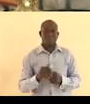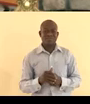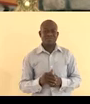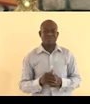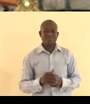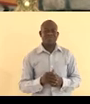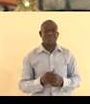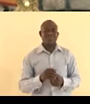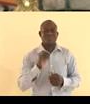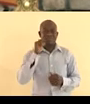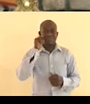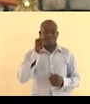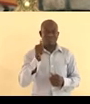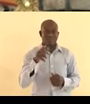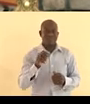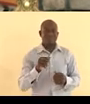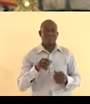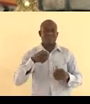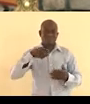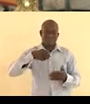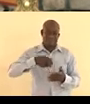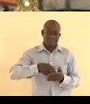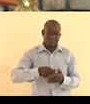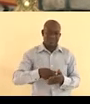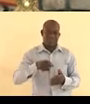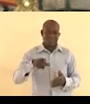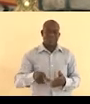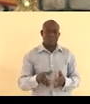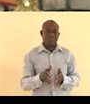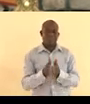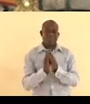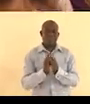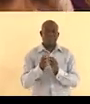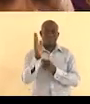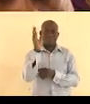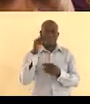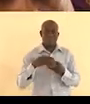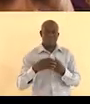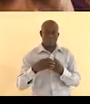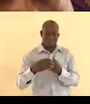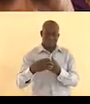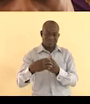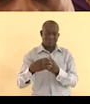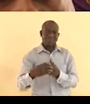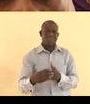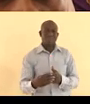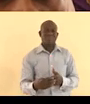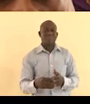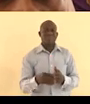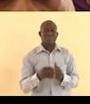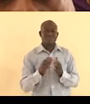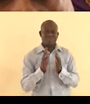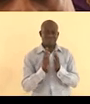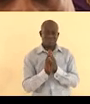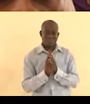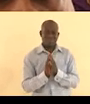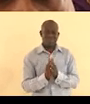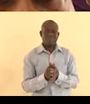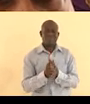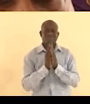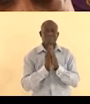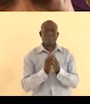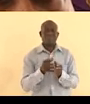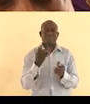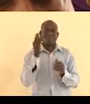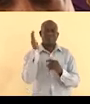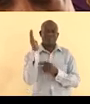On a daily basis, you wake up, you kneel down, you ask the Lord to guide you. You are going to bed, you will say, "Into your hands I commend my spirit." What